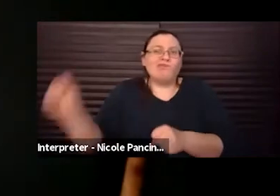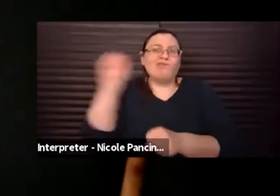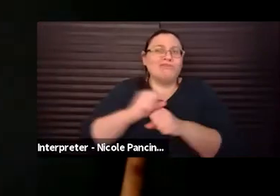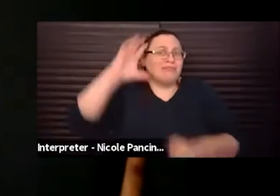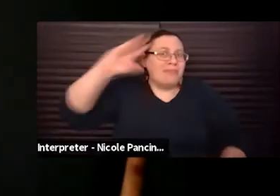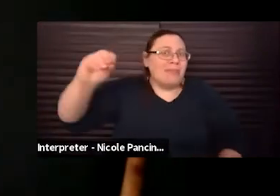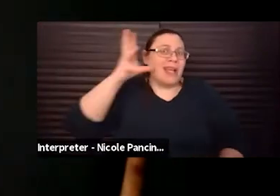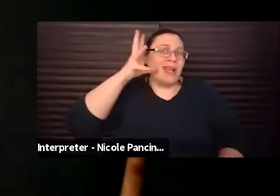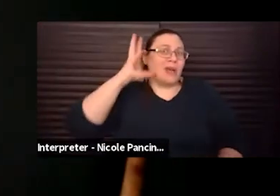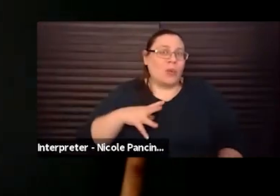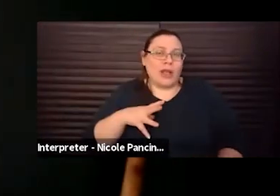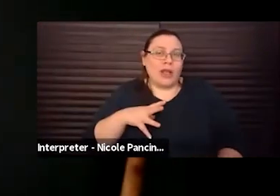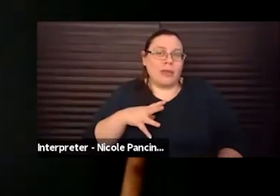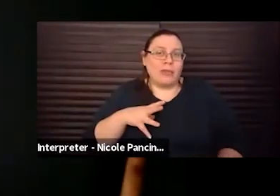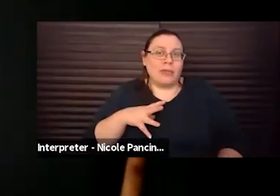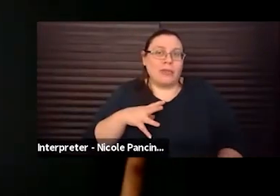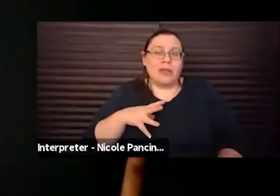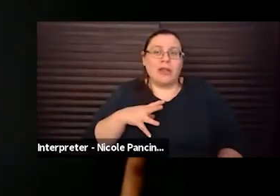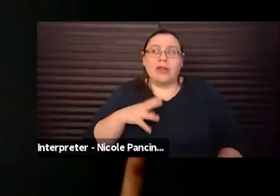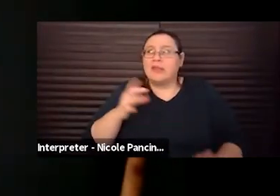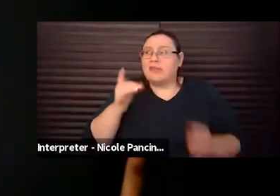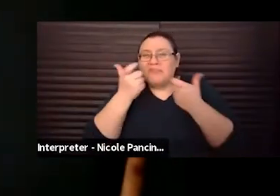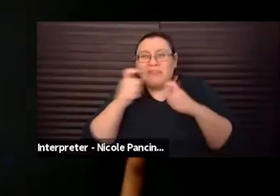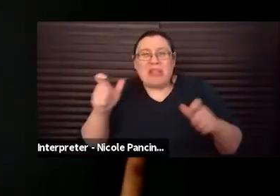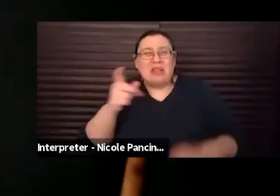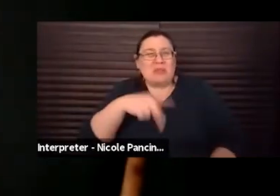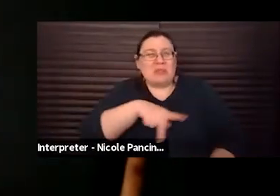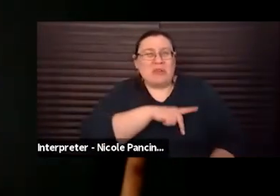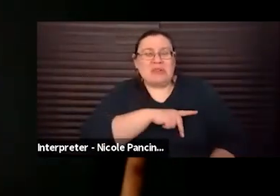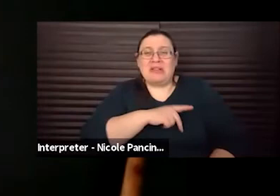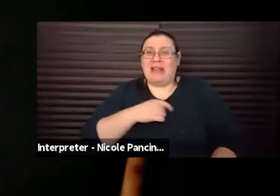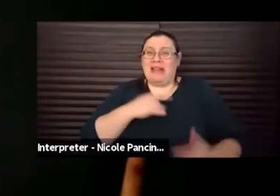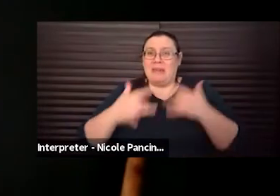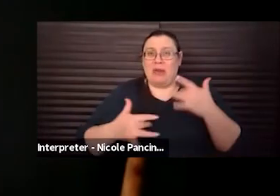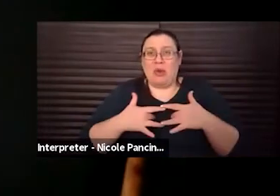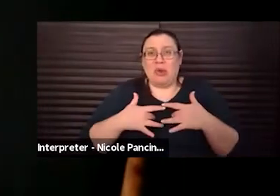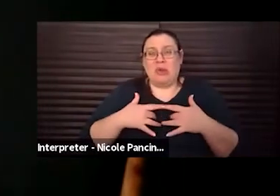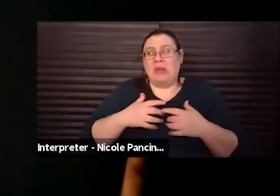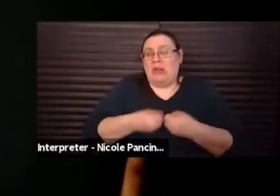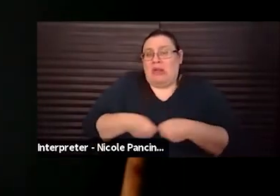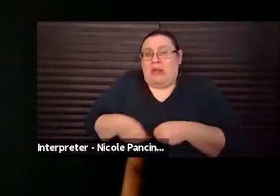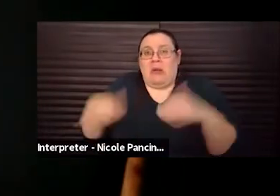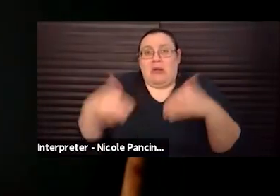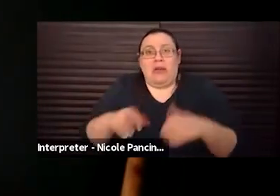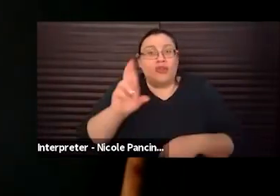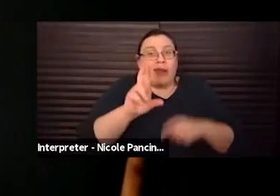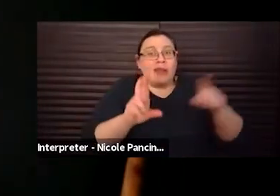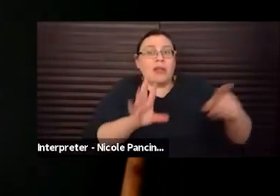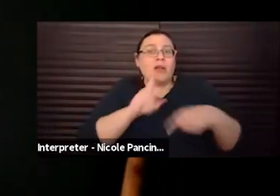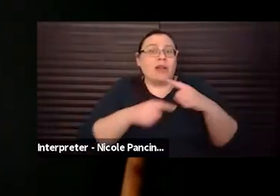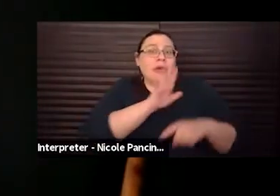has come at an incredible personal and emotional cost. Randi talked about her survey of her